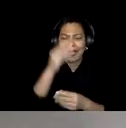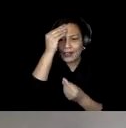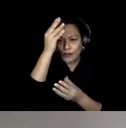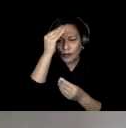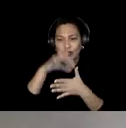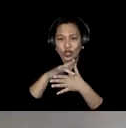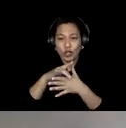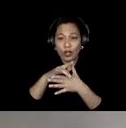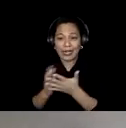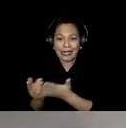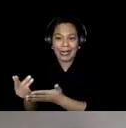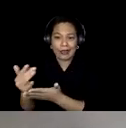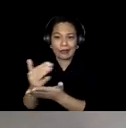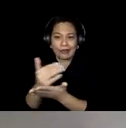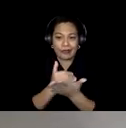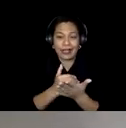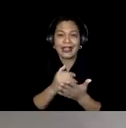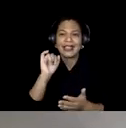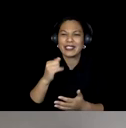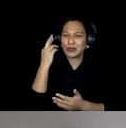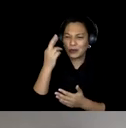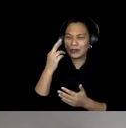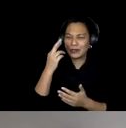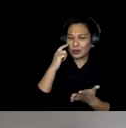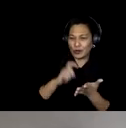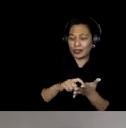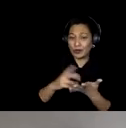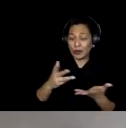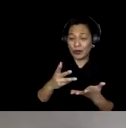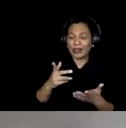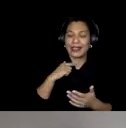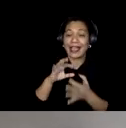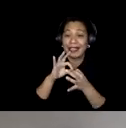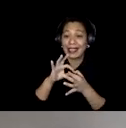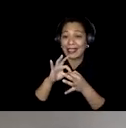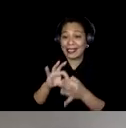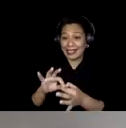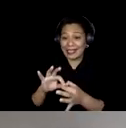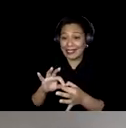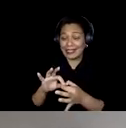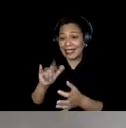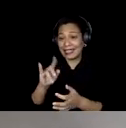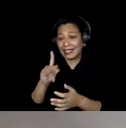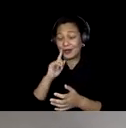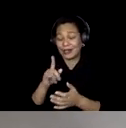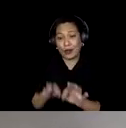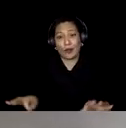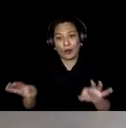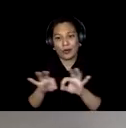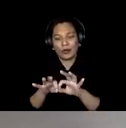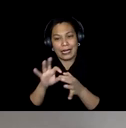And this is why you'll actually find, as I talk a little bit more about SEO, that links are really, really important when you